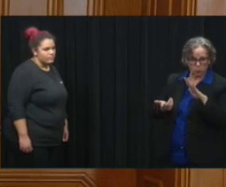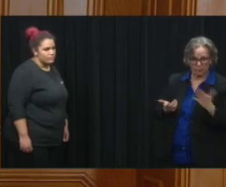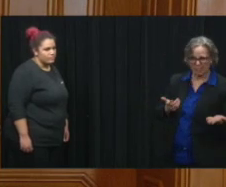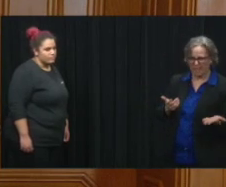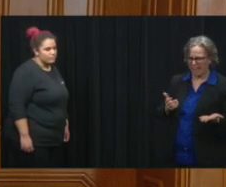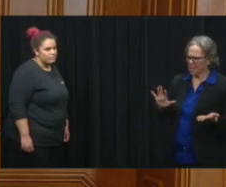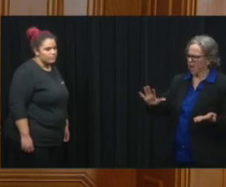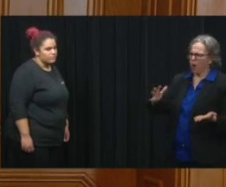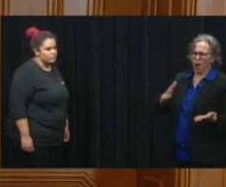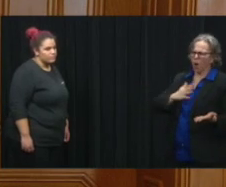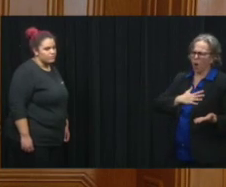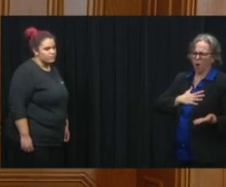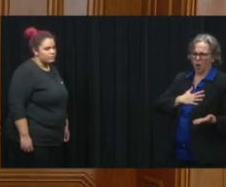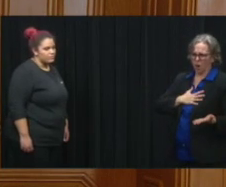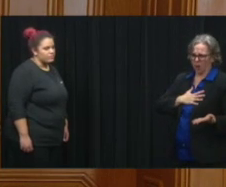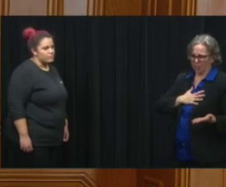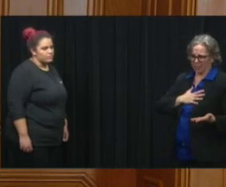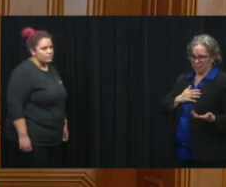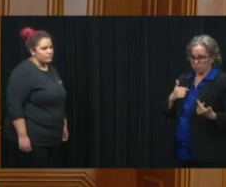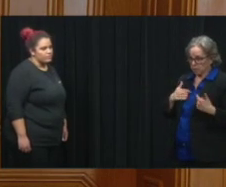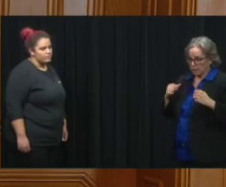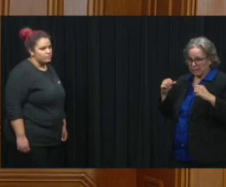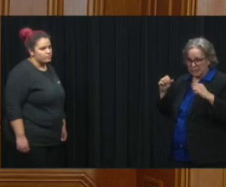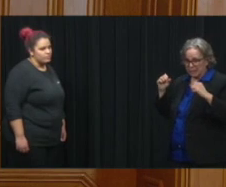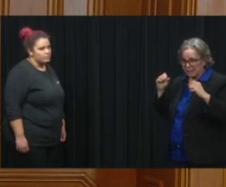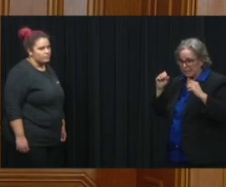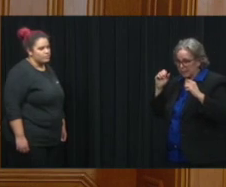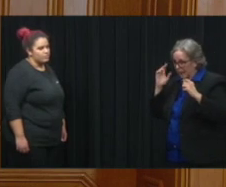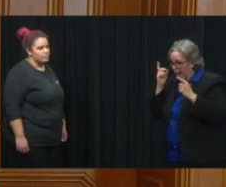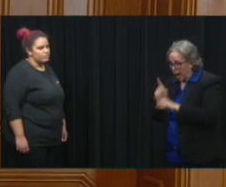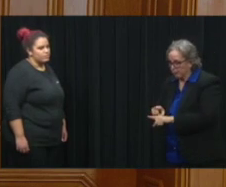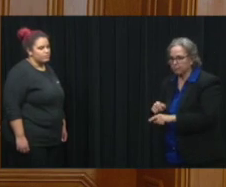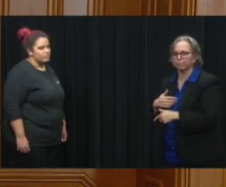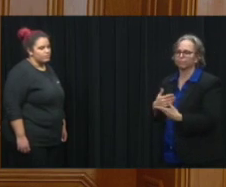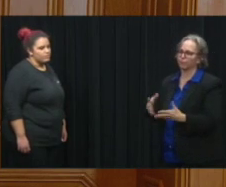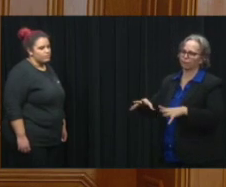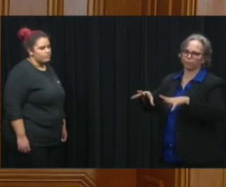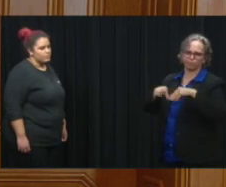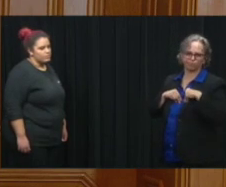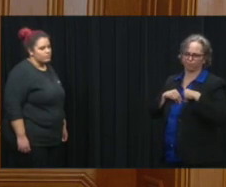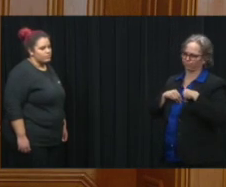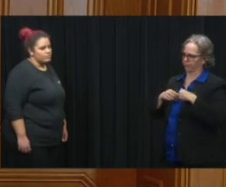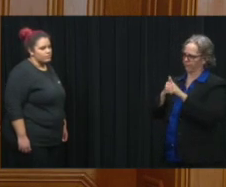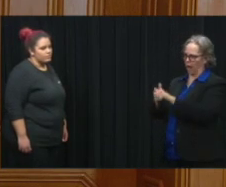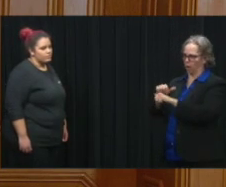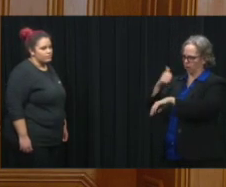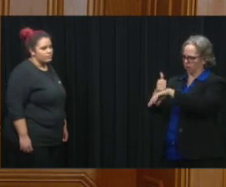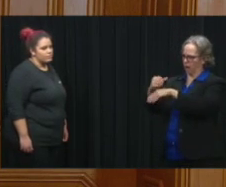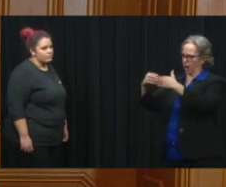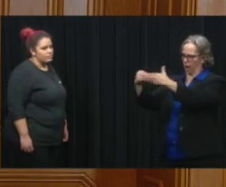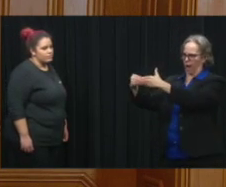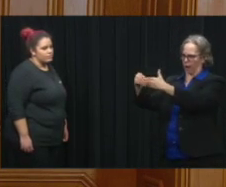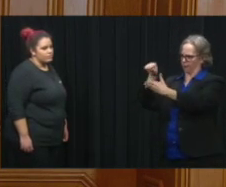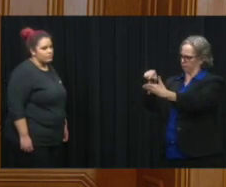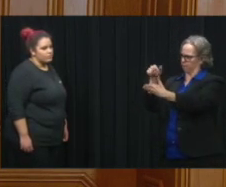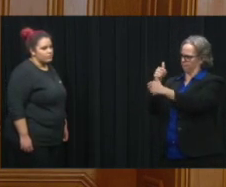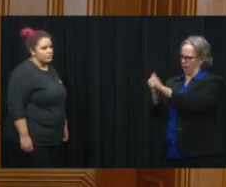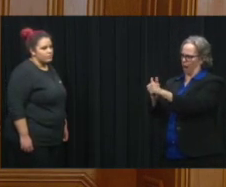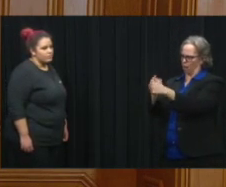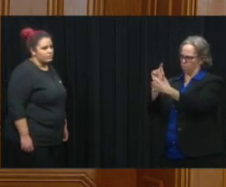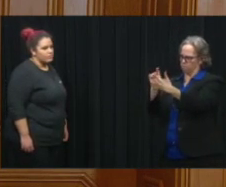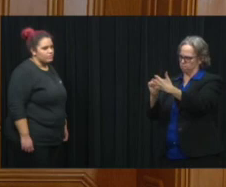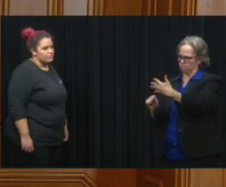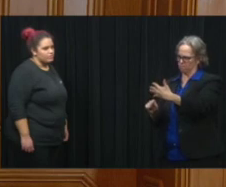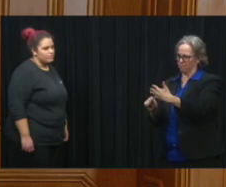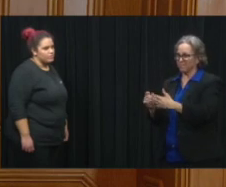out. We don't want to get there. We want to be in a position where every person gets the maximum help